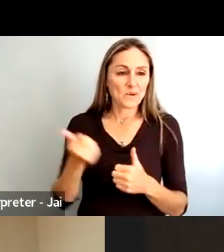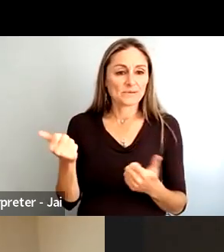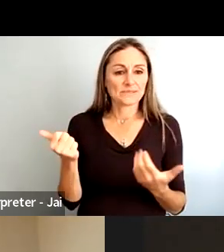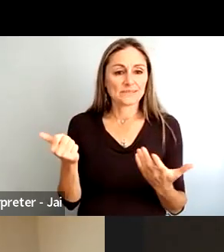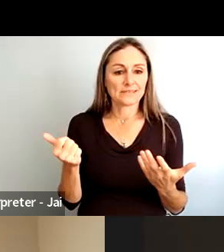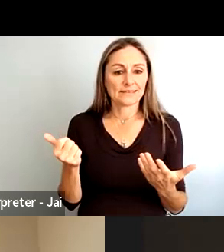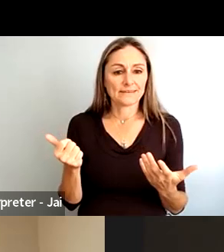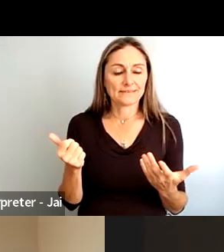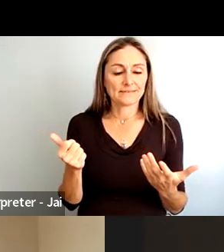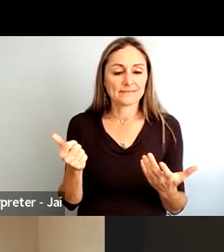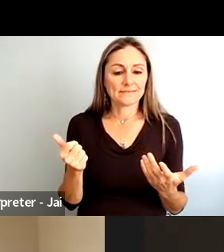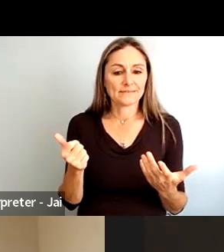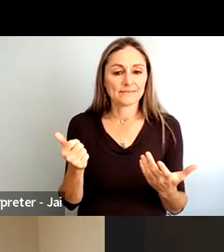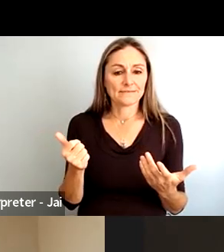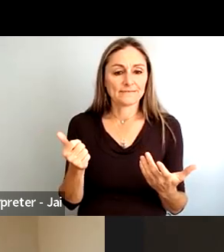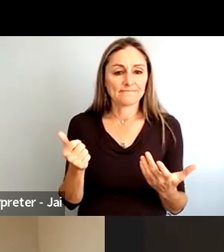non.